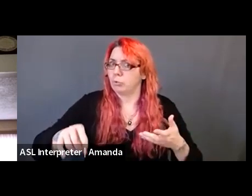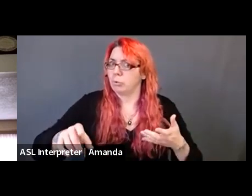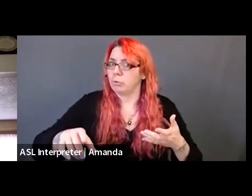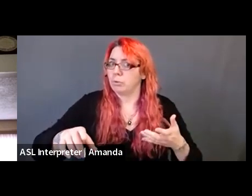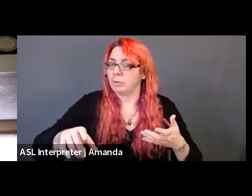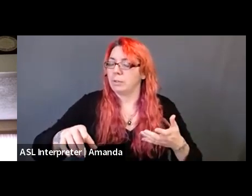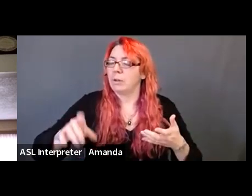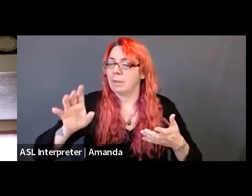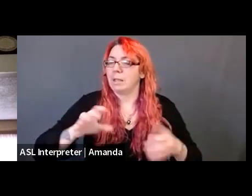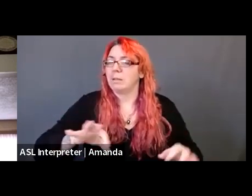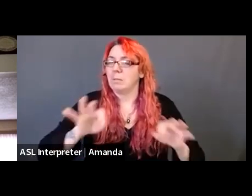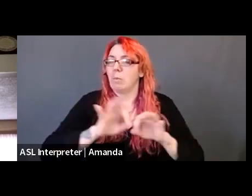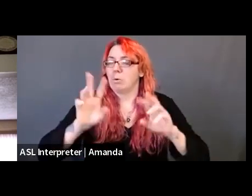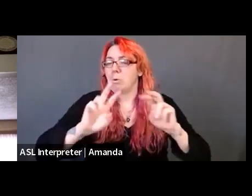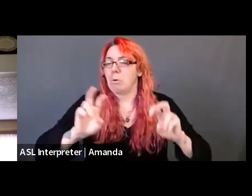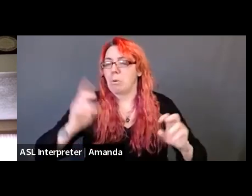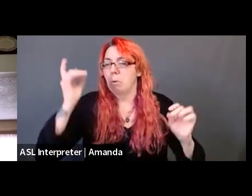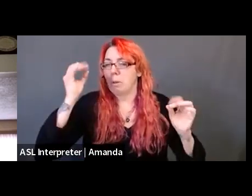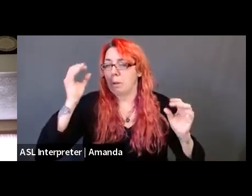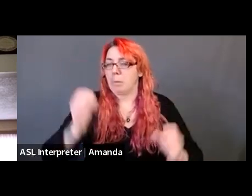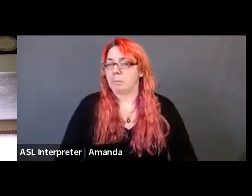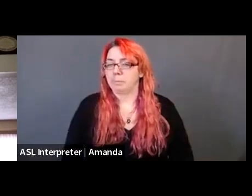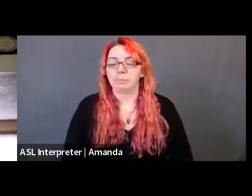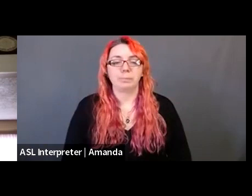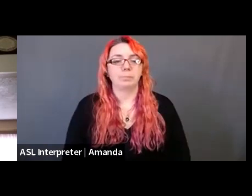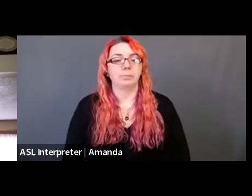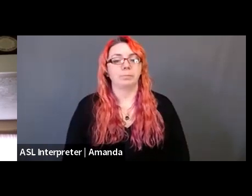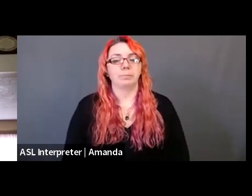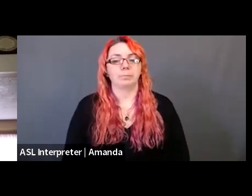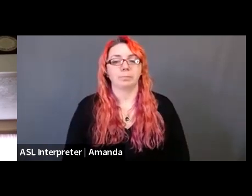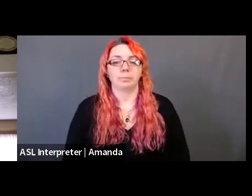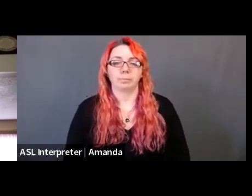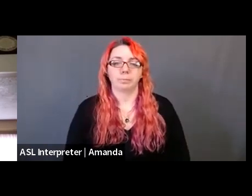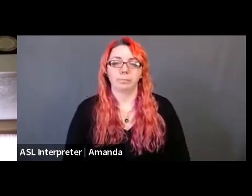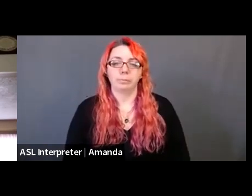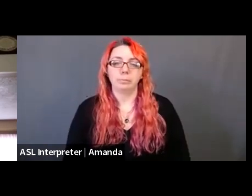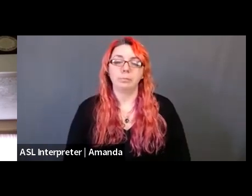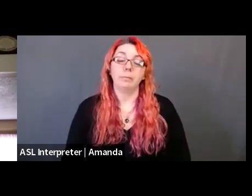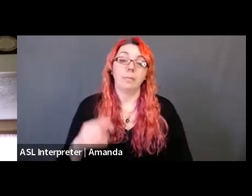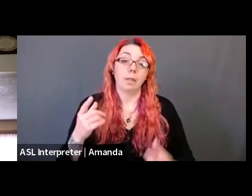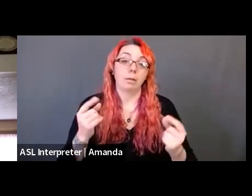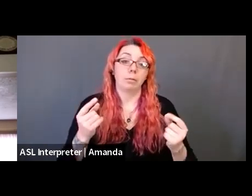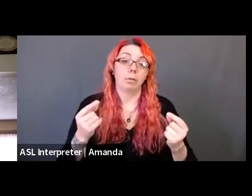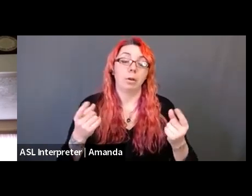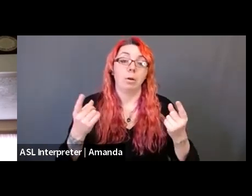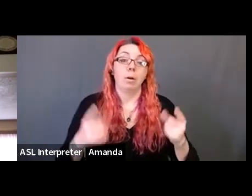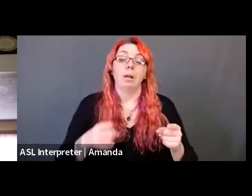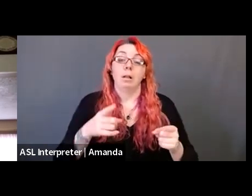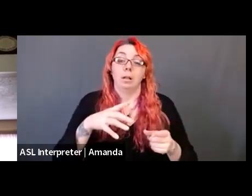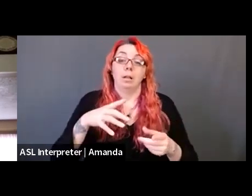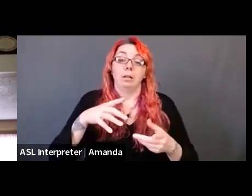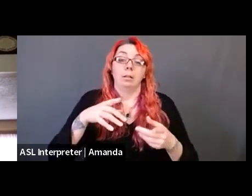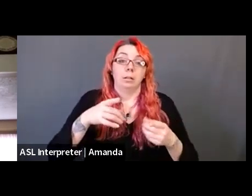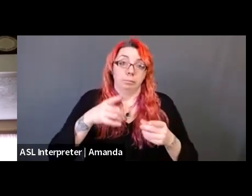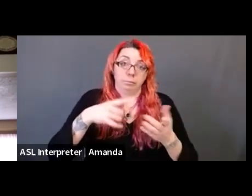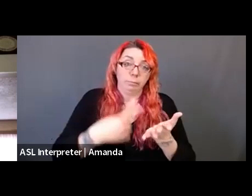And thank you for lots of really good quotes in the chat. Right? But the thing to do as you're in this, I think, is really powerful when we're having